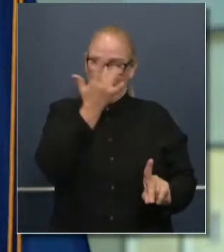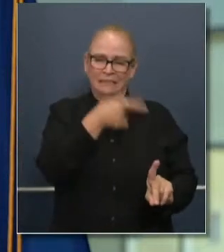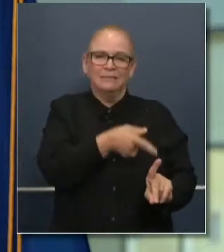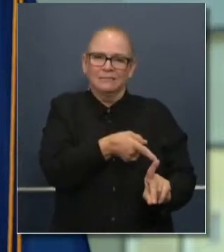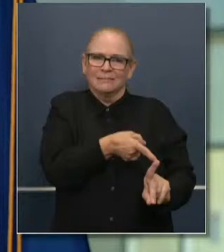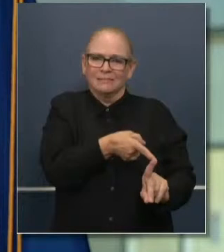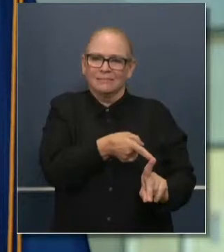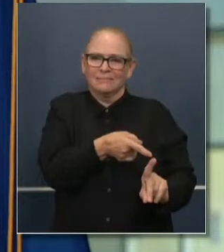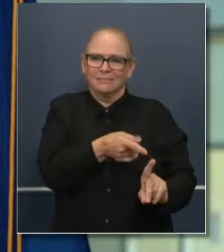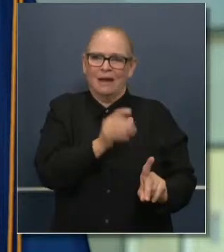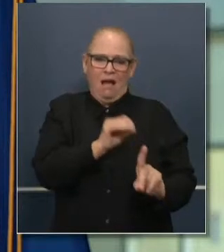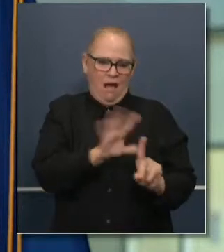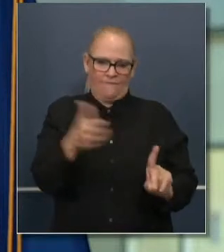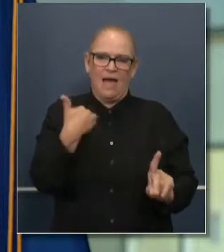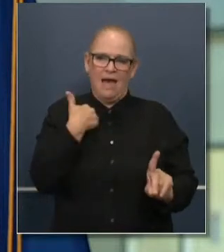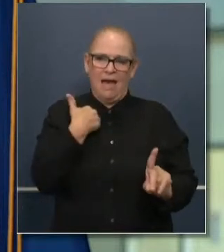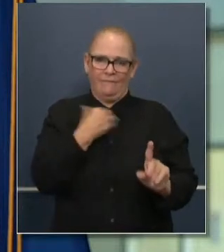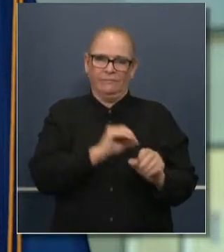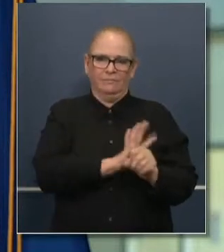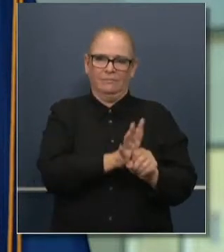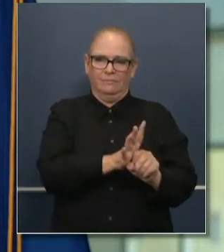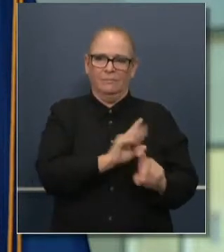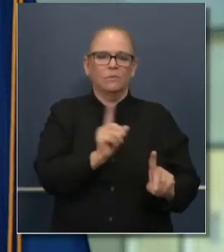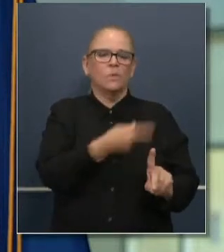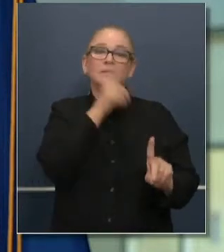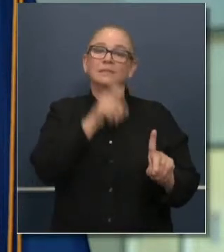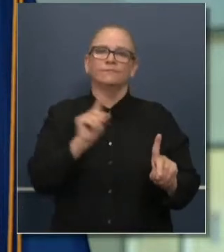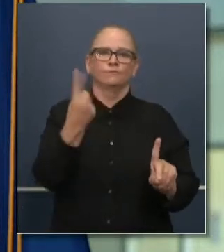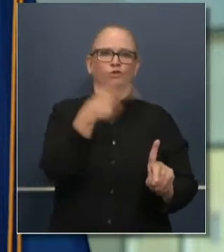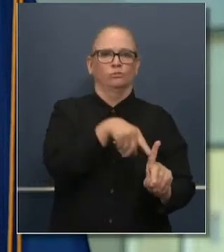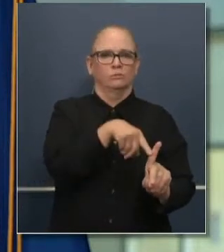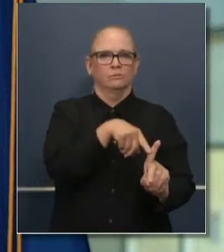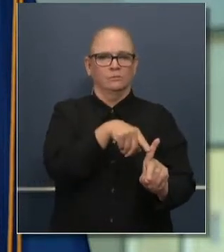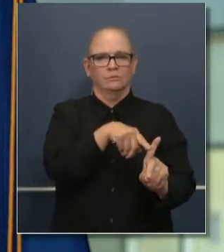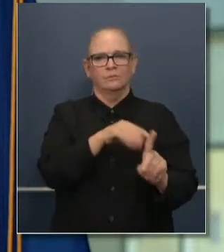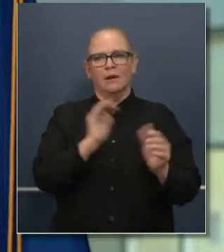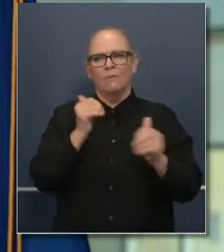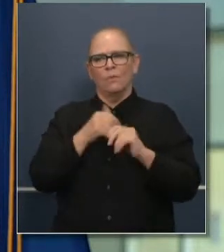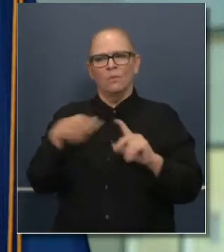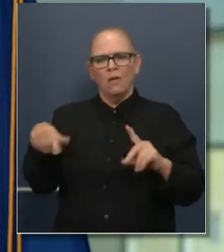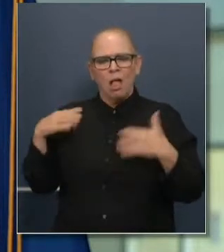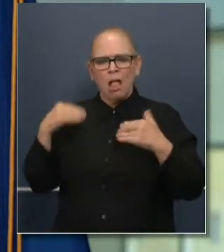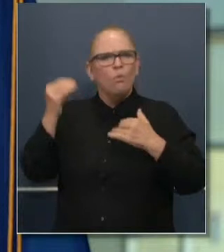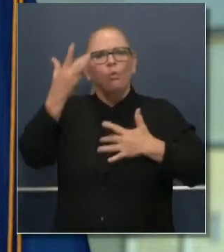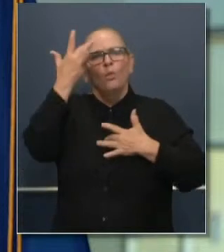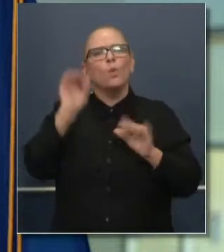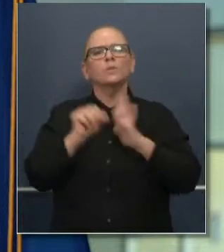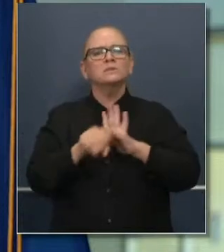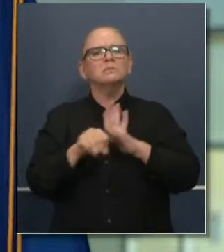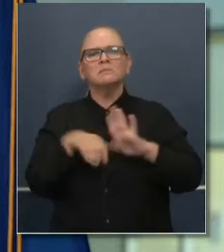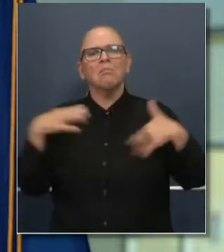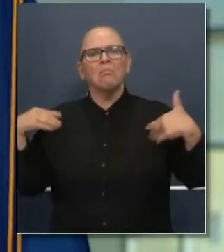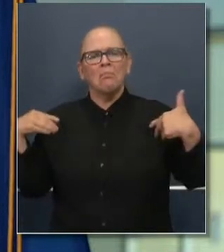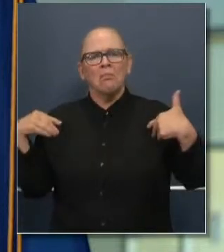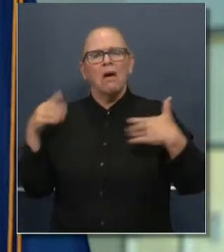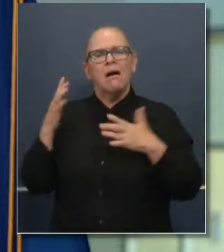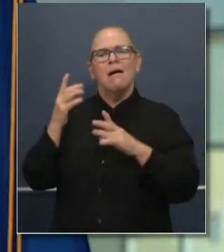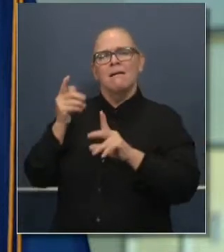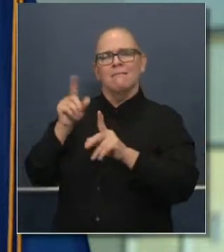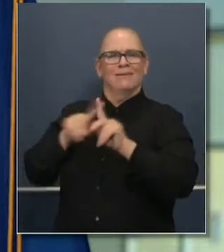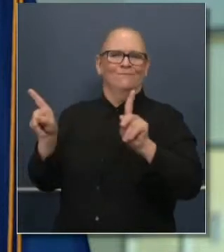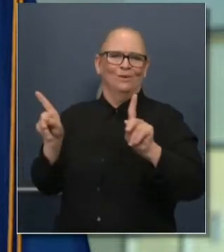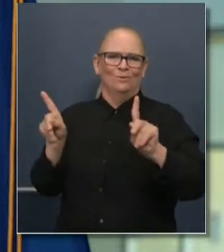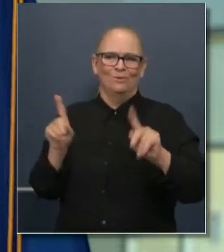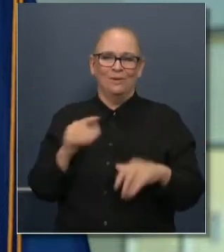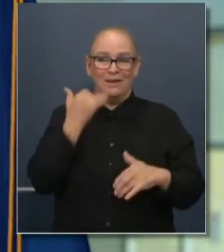symptoms, get their tests run first. So the first thing to say is if you are at all symptomatic, with COVID-19-like symptoms,